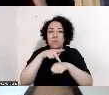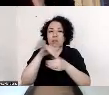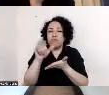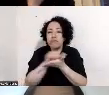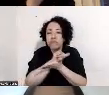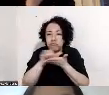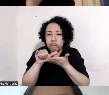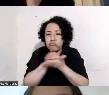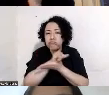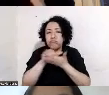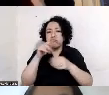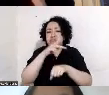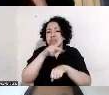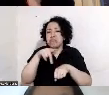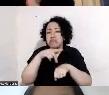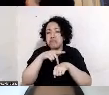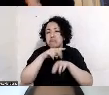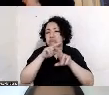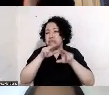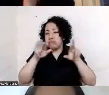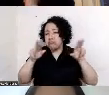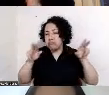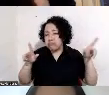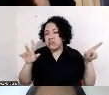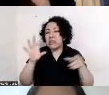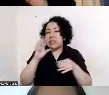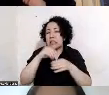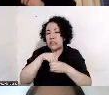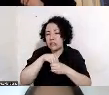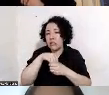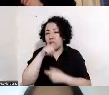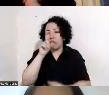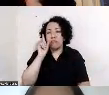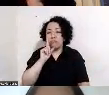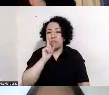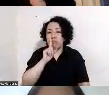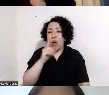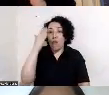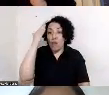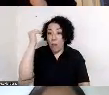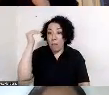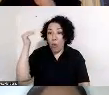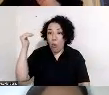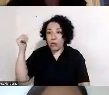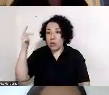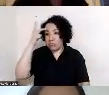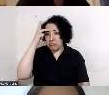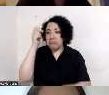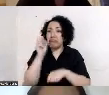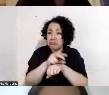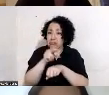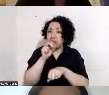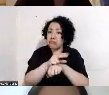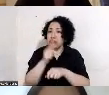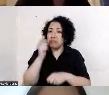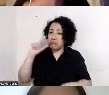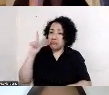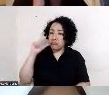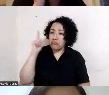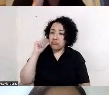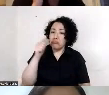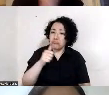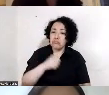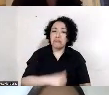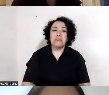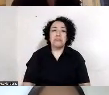Faculdade de Cornell, Faculdade do Sul da Califórnia, todas essas de alta competitividade. And some of the